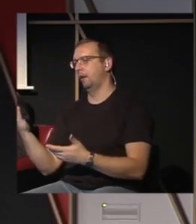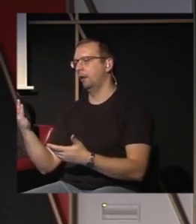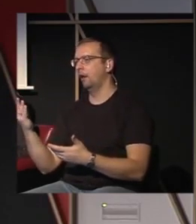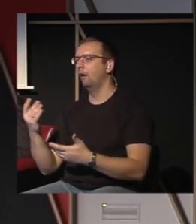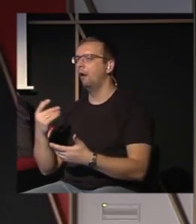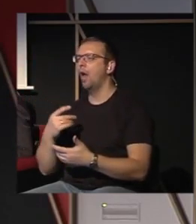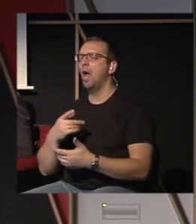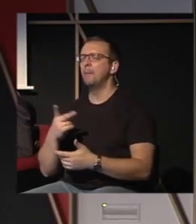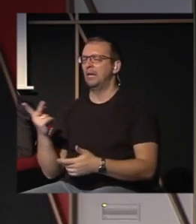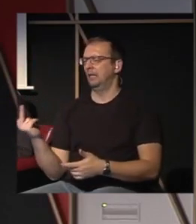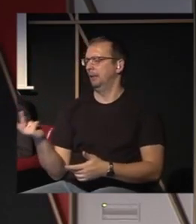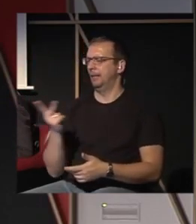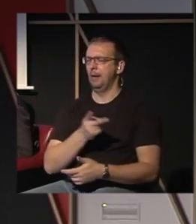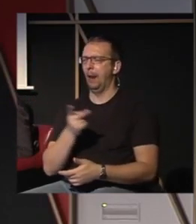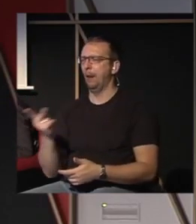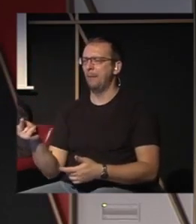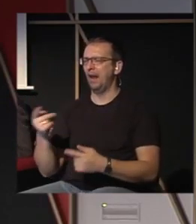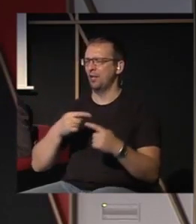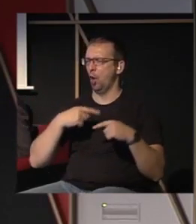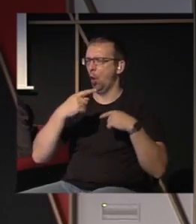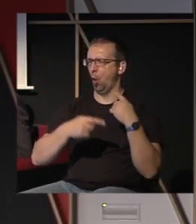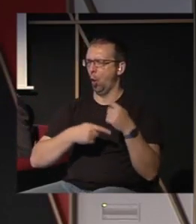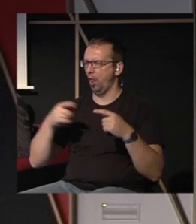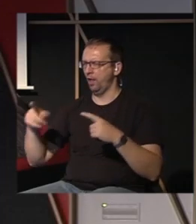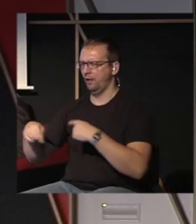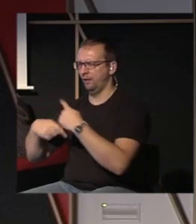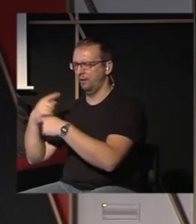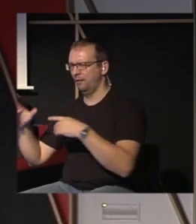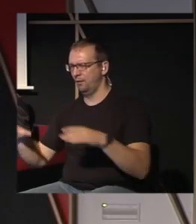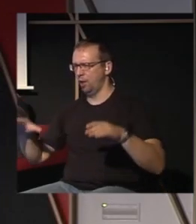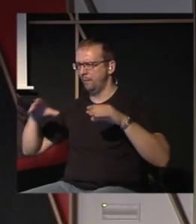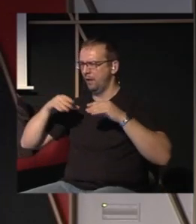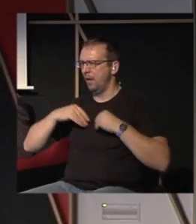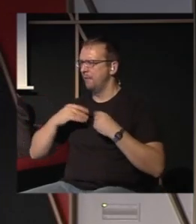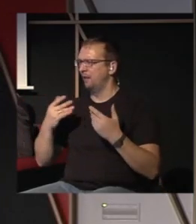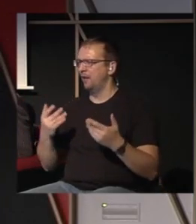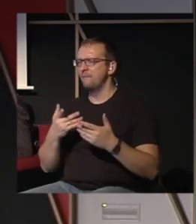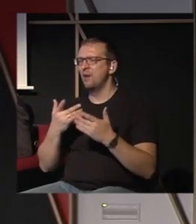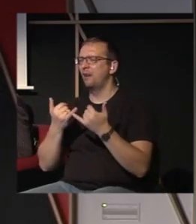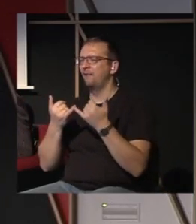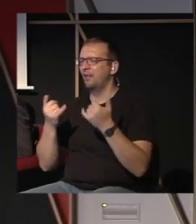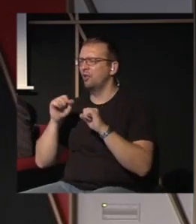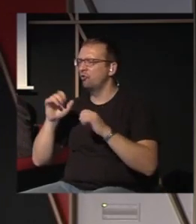you have all the that work, what motivates you to continue? Yeah,